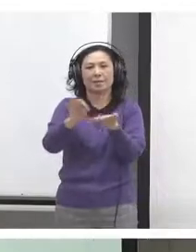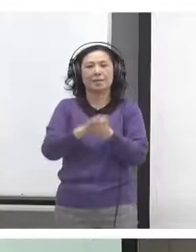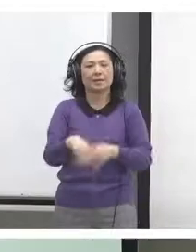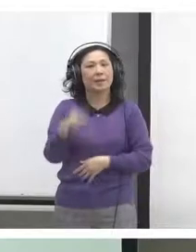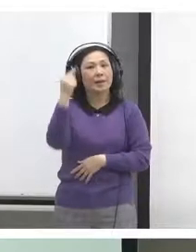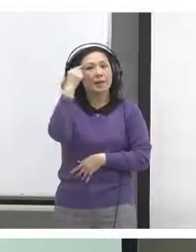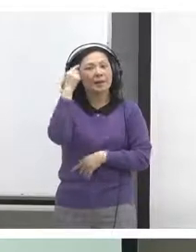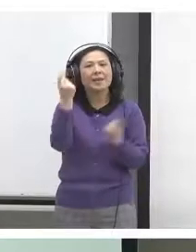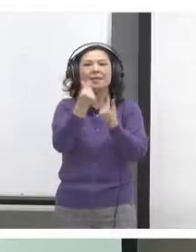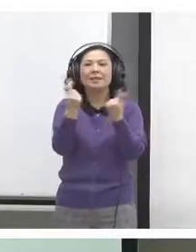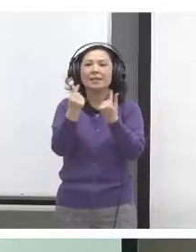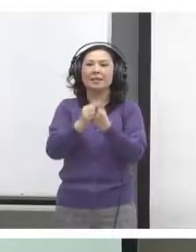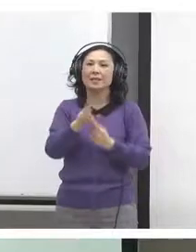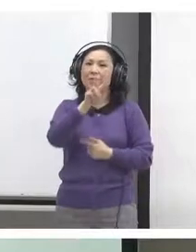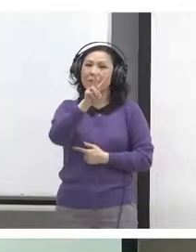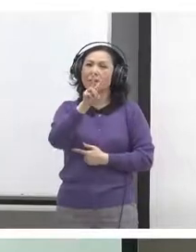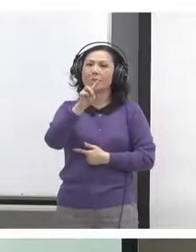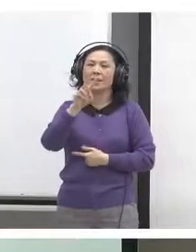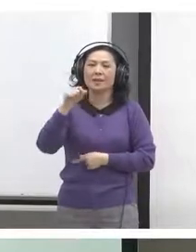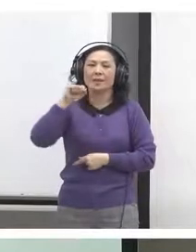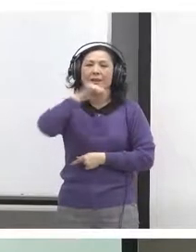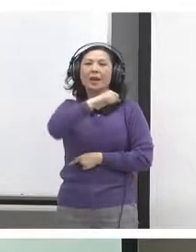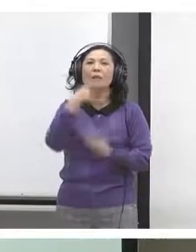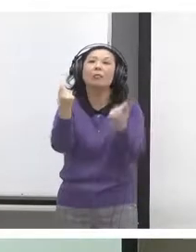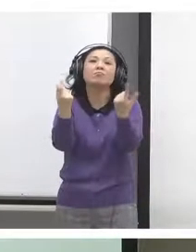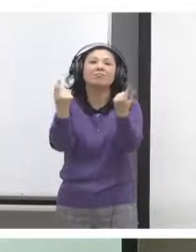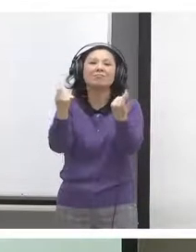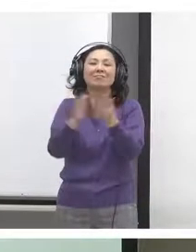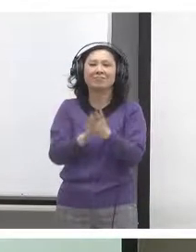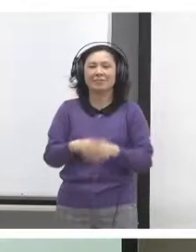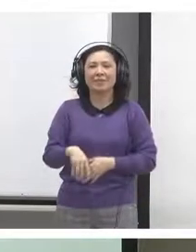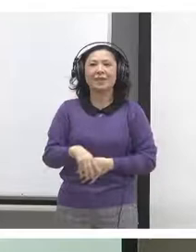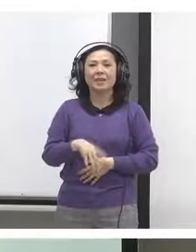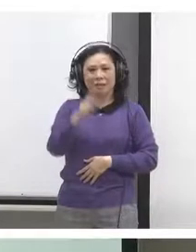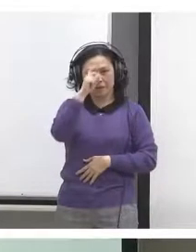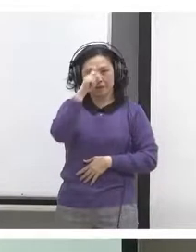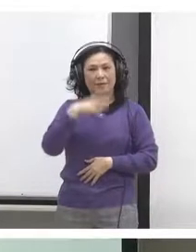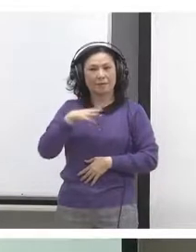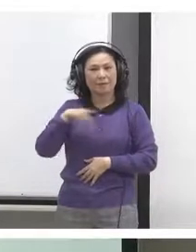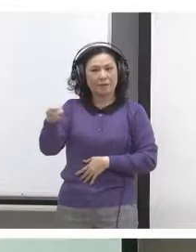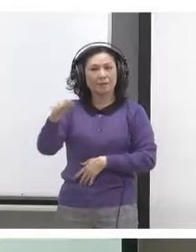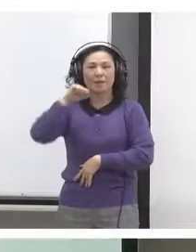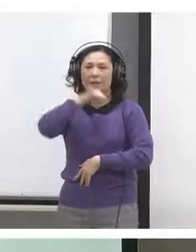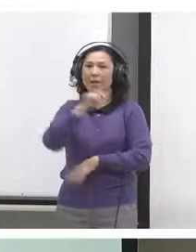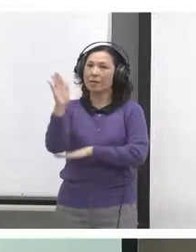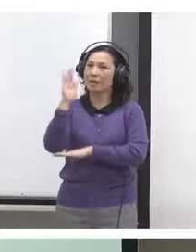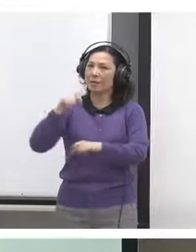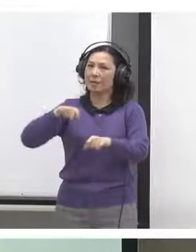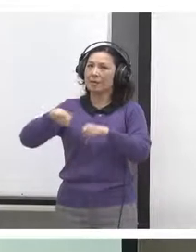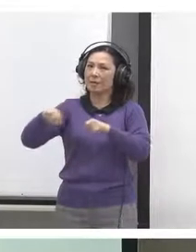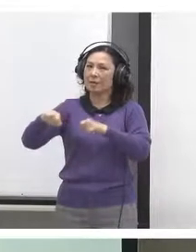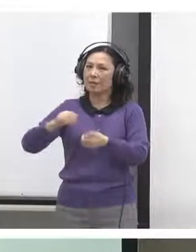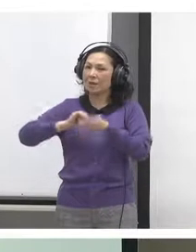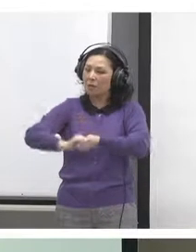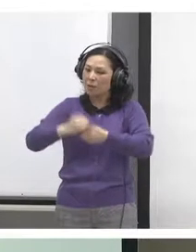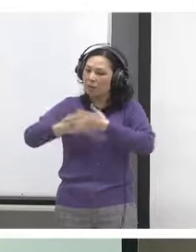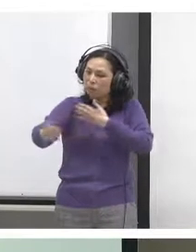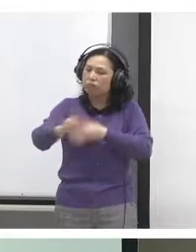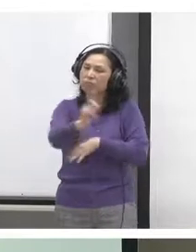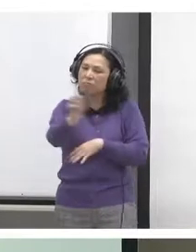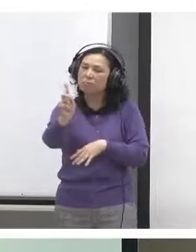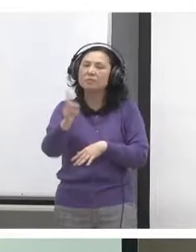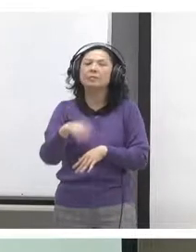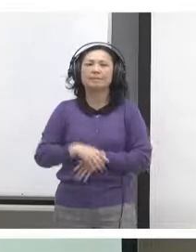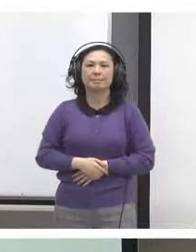making process from the Taiwan more. At last, I think open data is one of the key concepts of